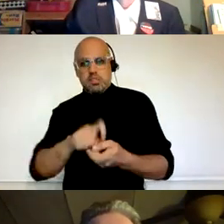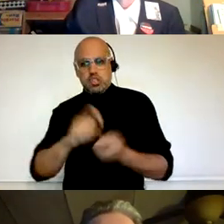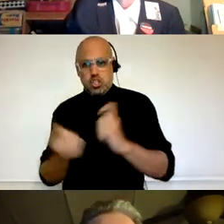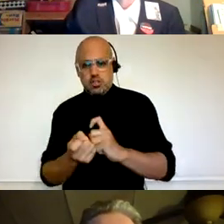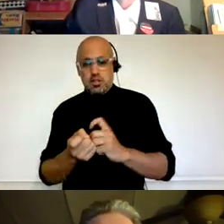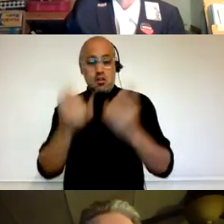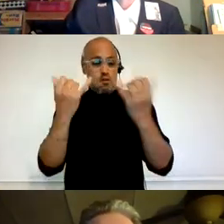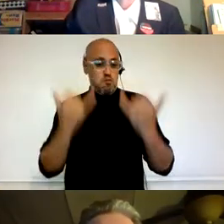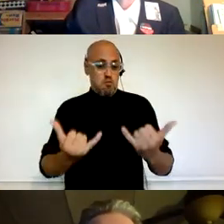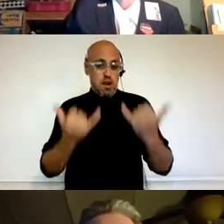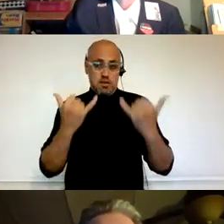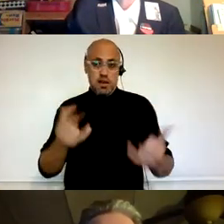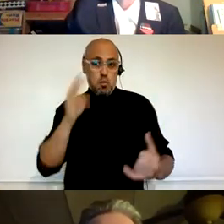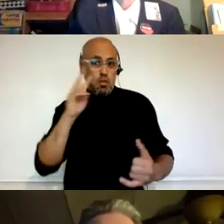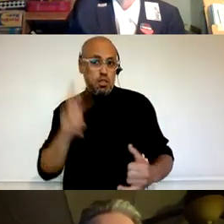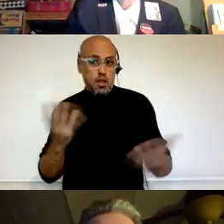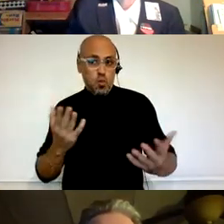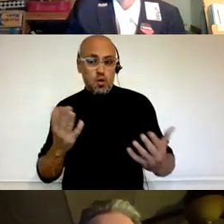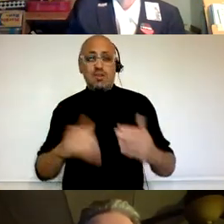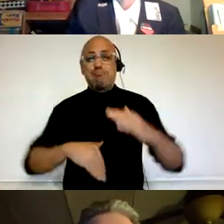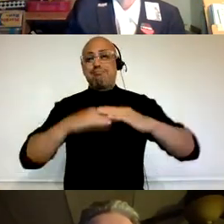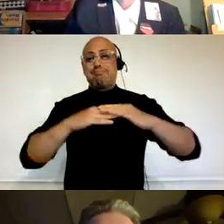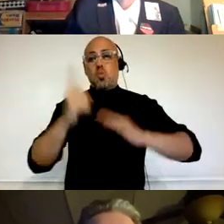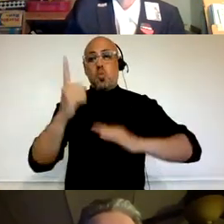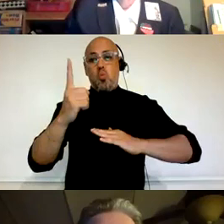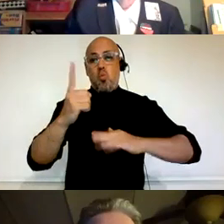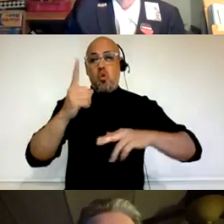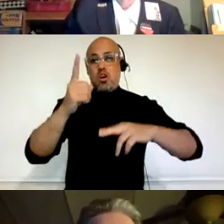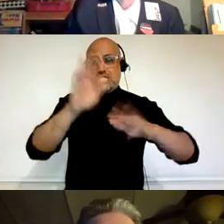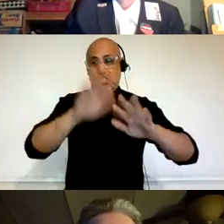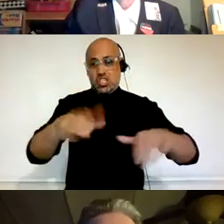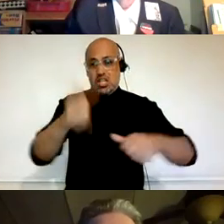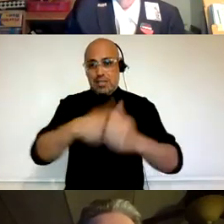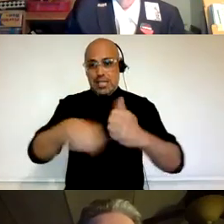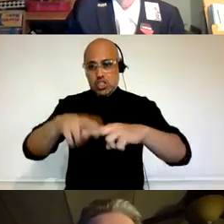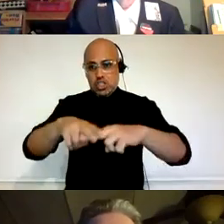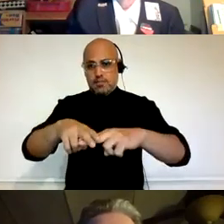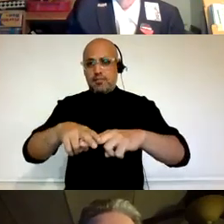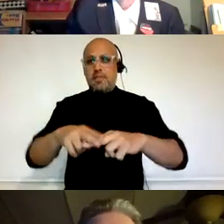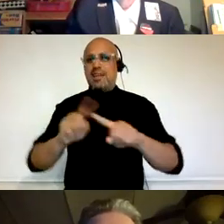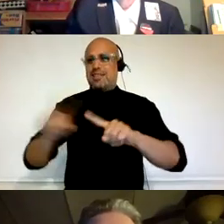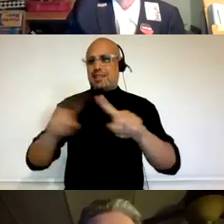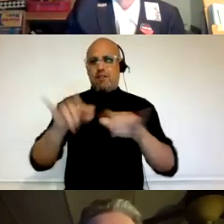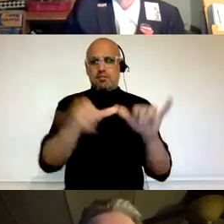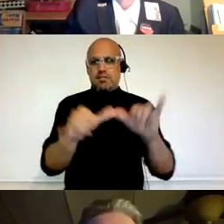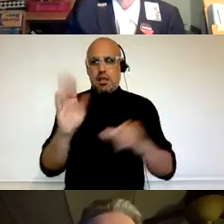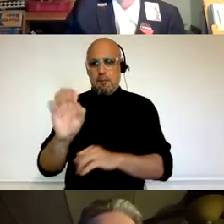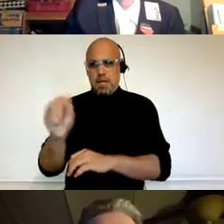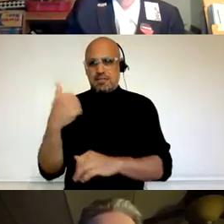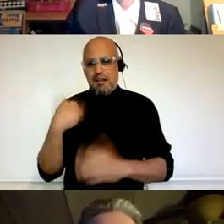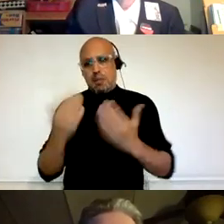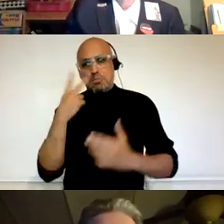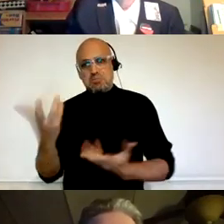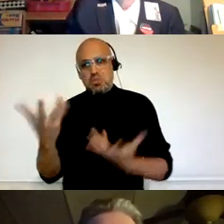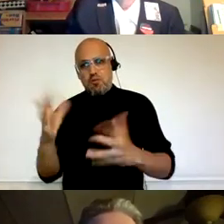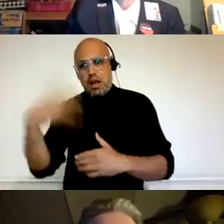now, we're looking at a maximum of 1 child per seat. We have different size buses, as you may see out on the